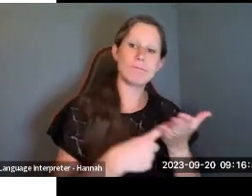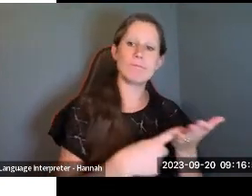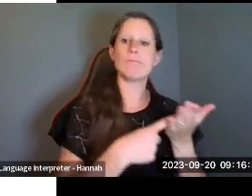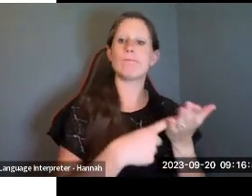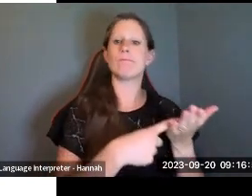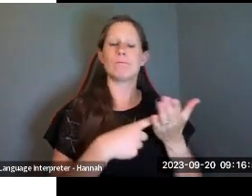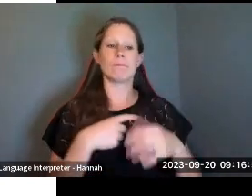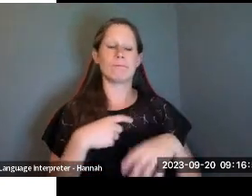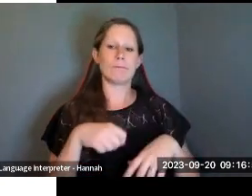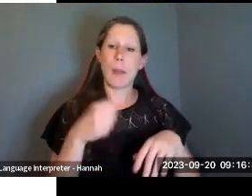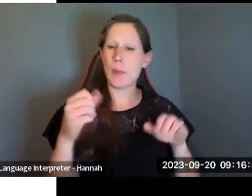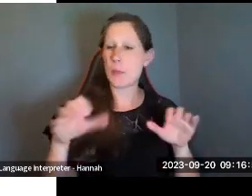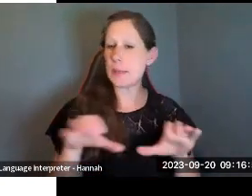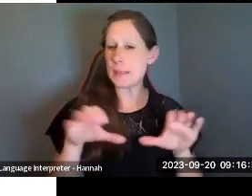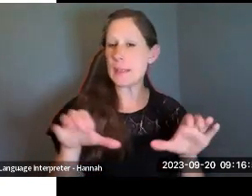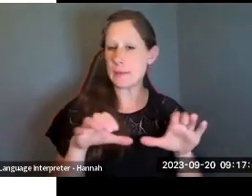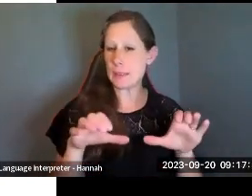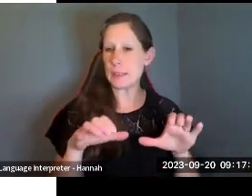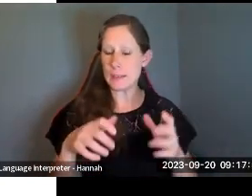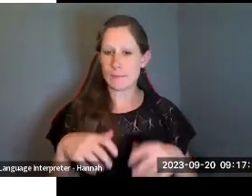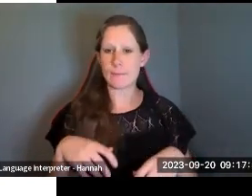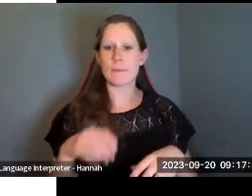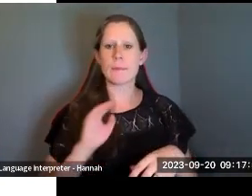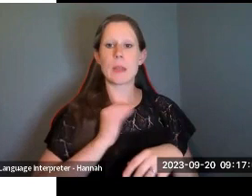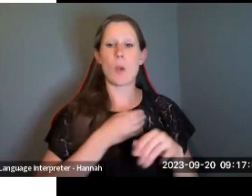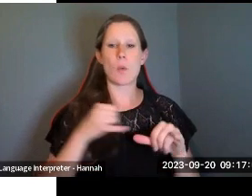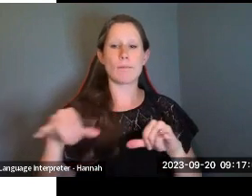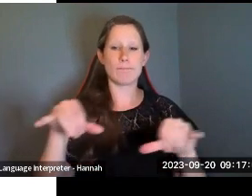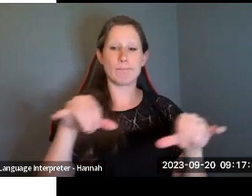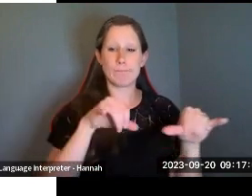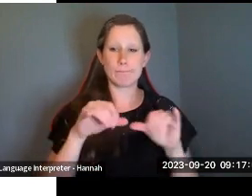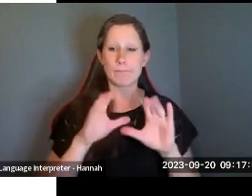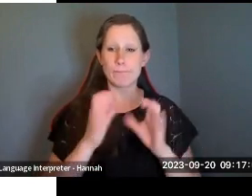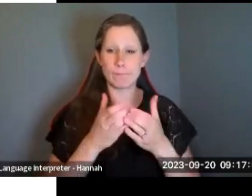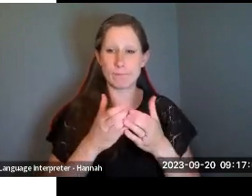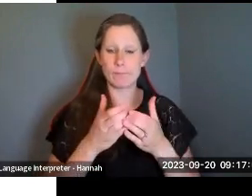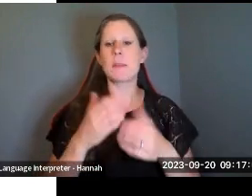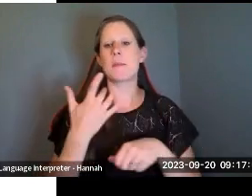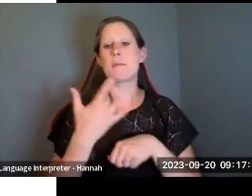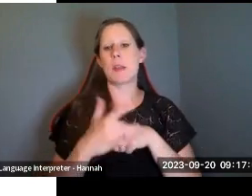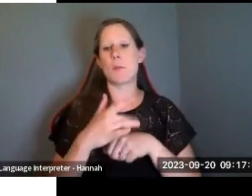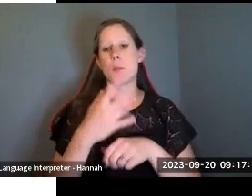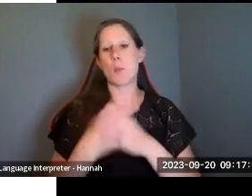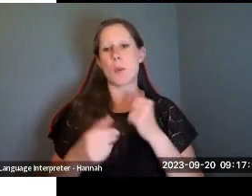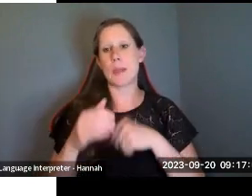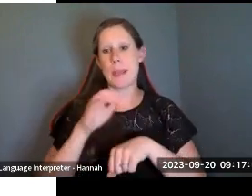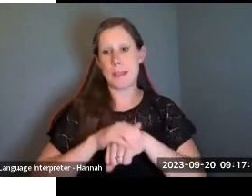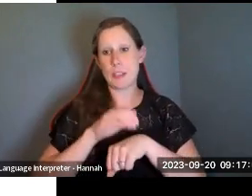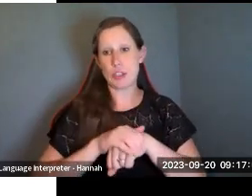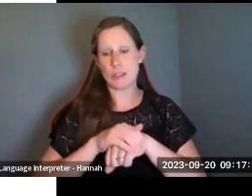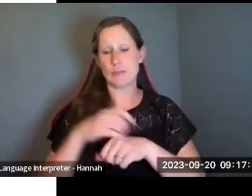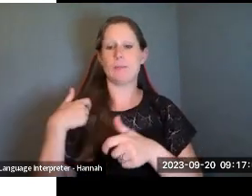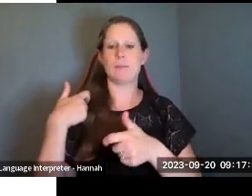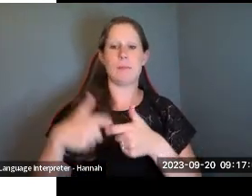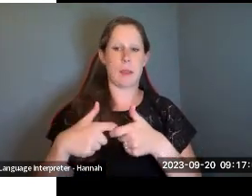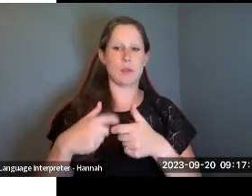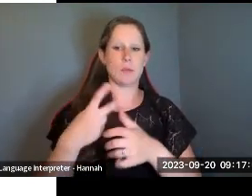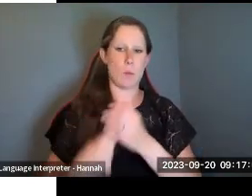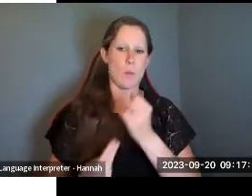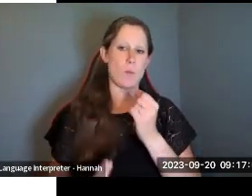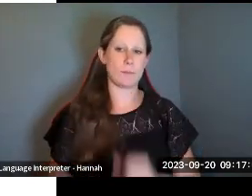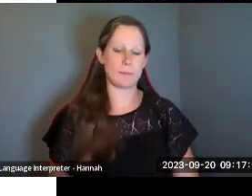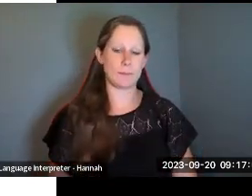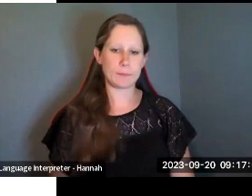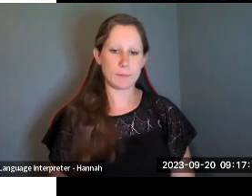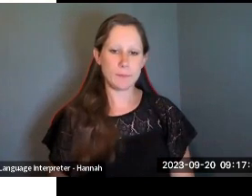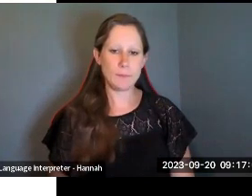activities. And our standard course is available in both English and Spanish. We also have